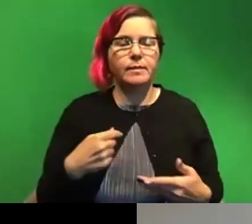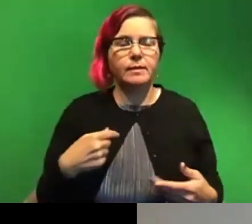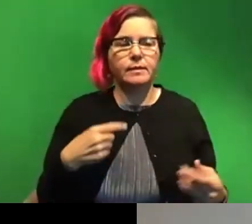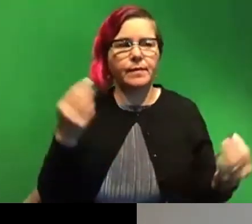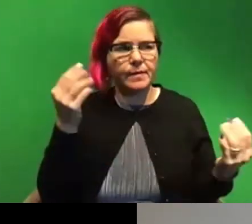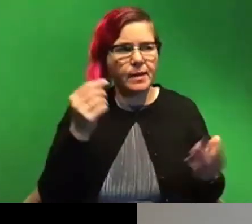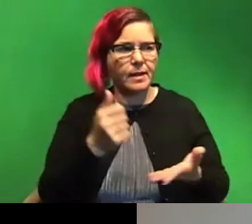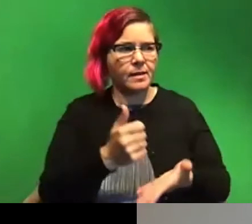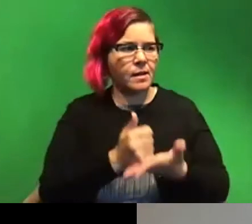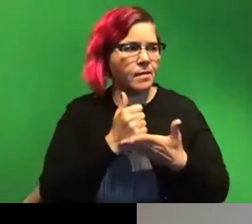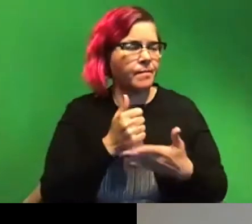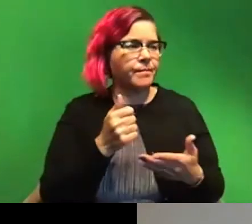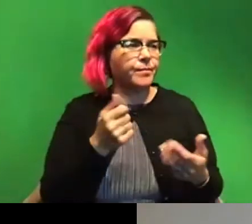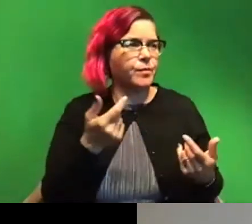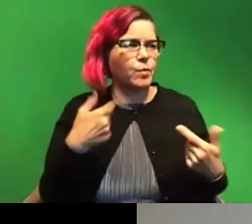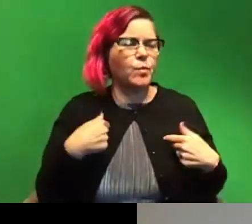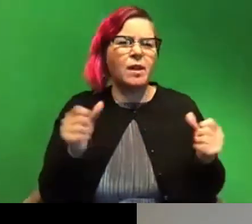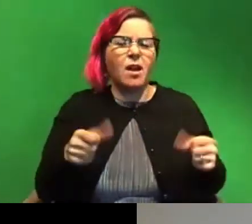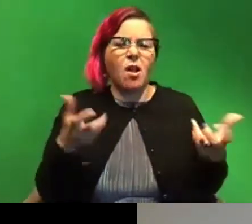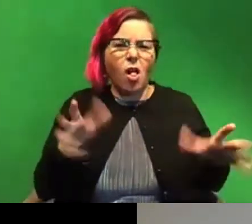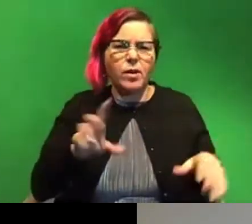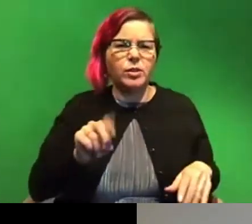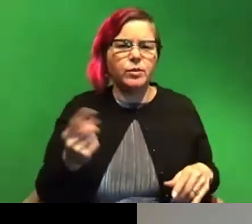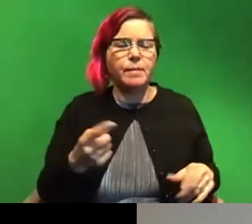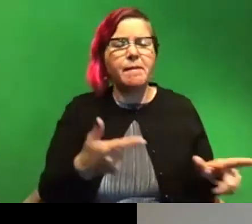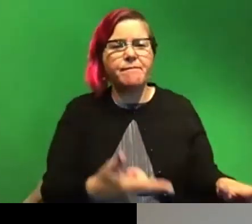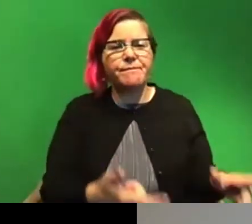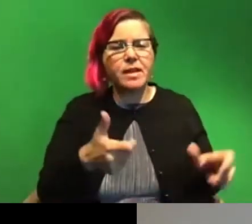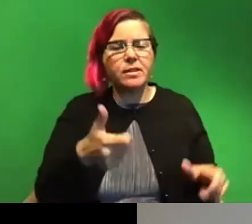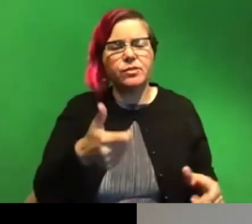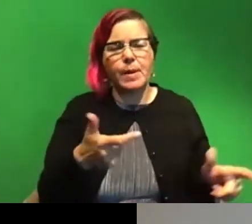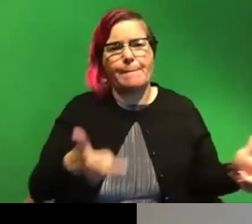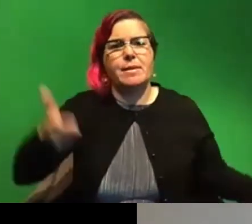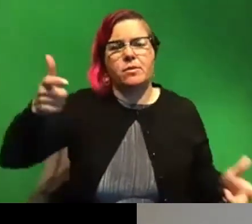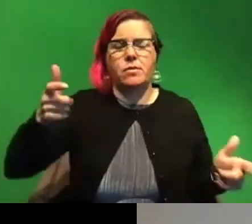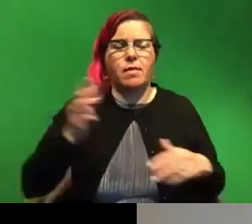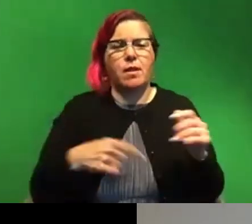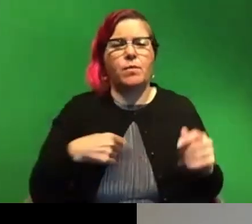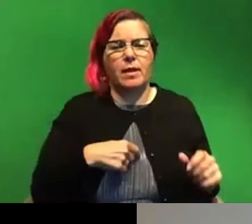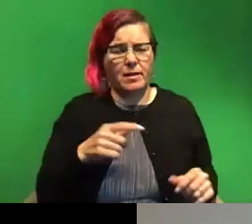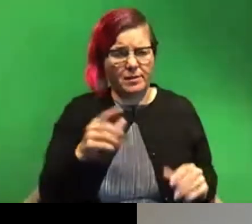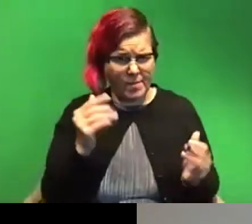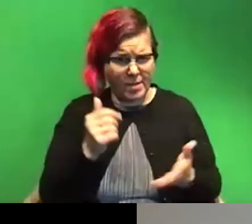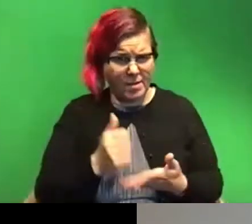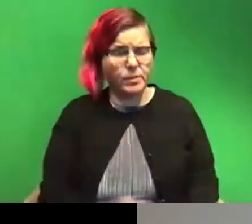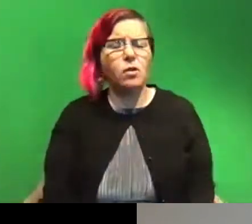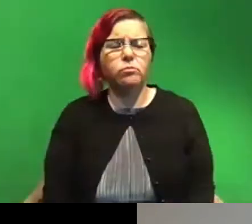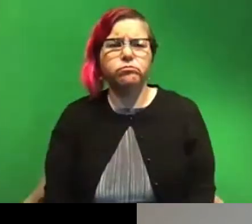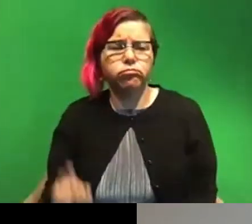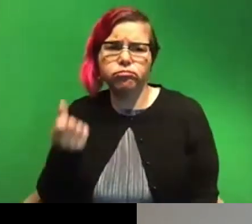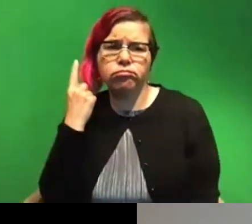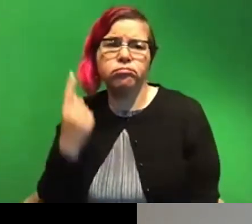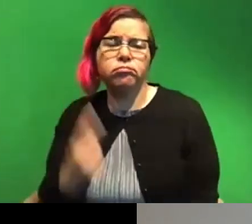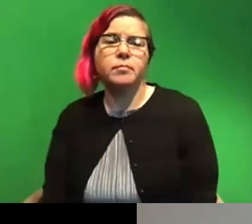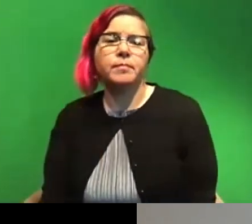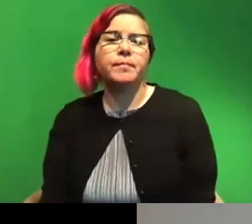assistive in what we can already do, but faster and bigger than we can do it. I hope that helps. Totally, yeah.